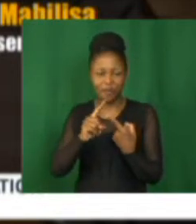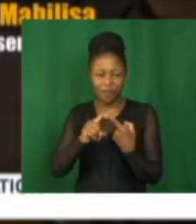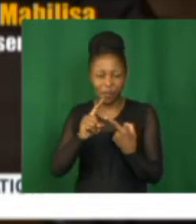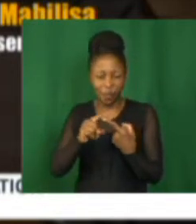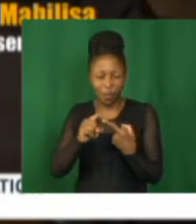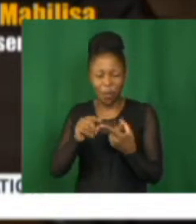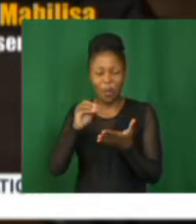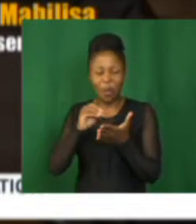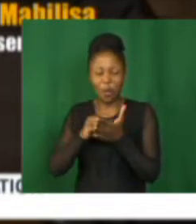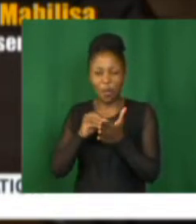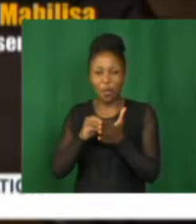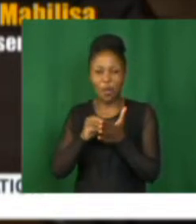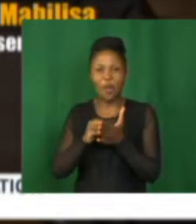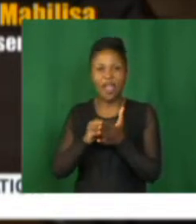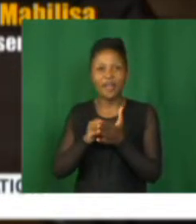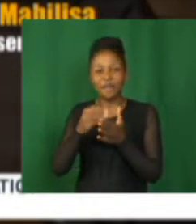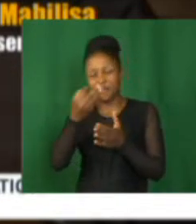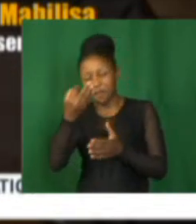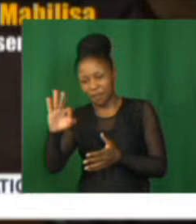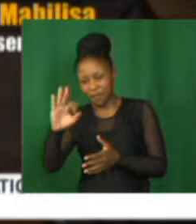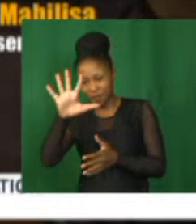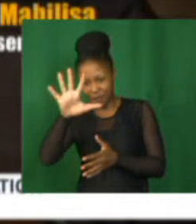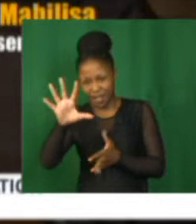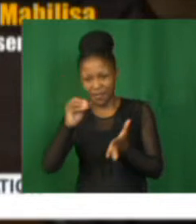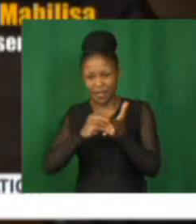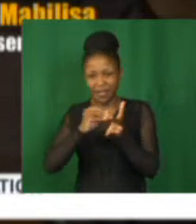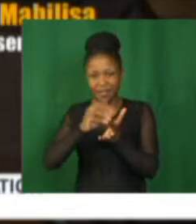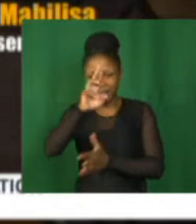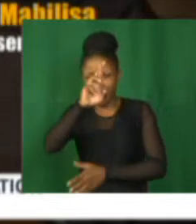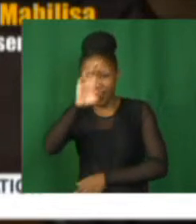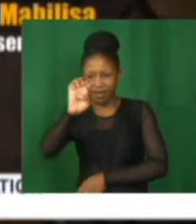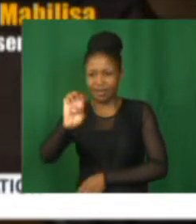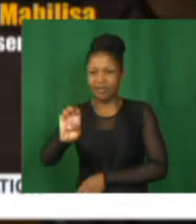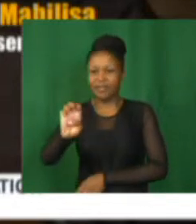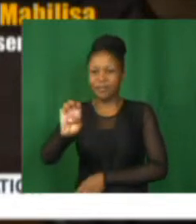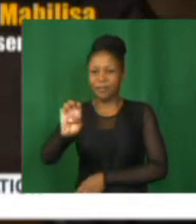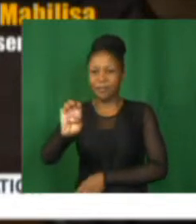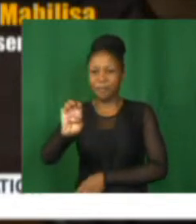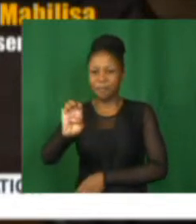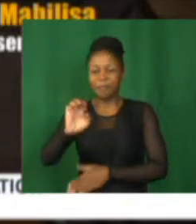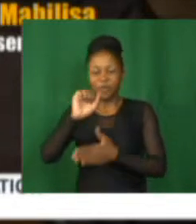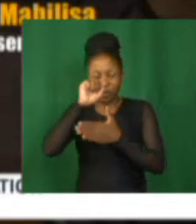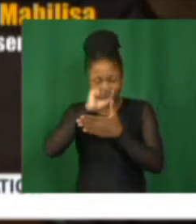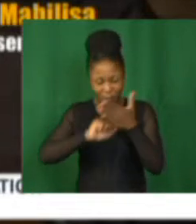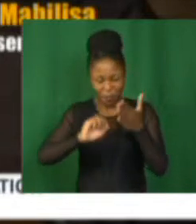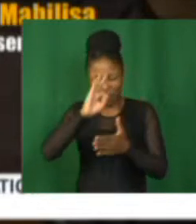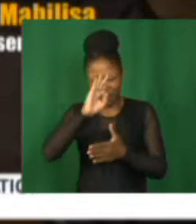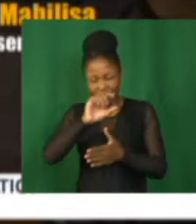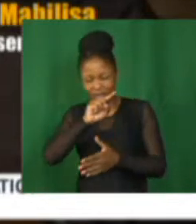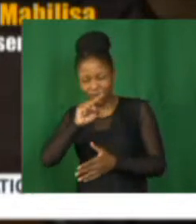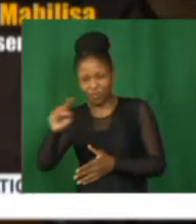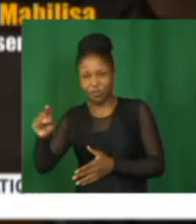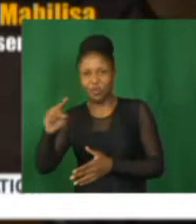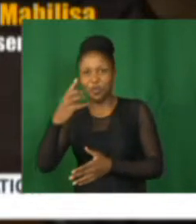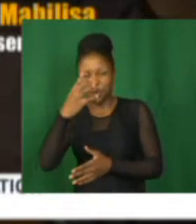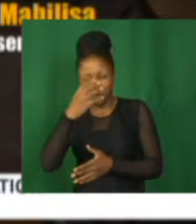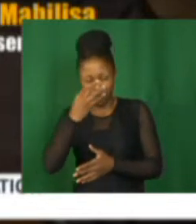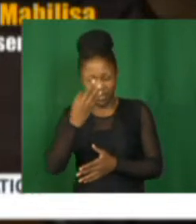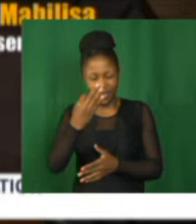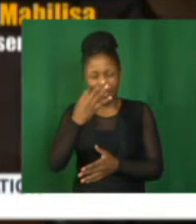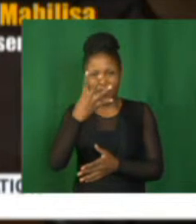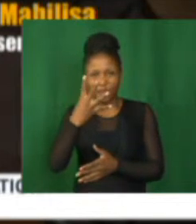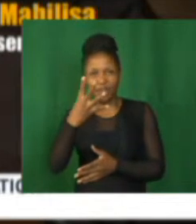p.m. and then for the form 5s we have religious education, which is from 3:45